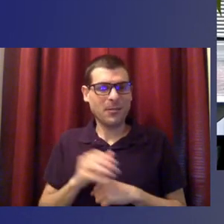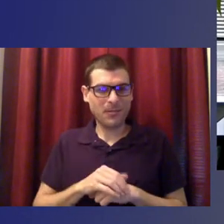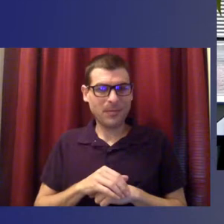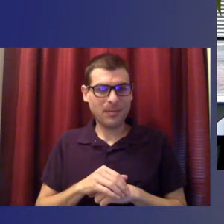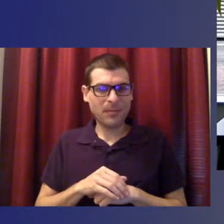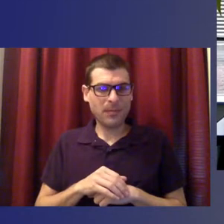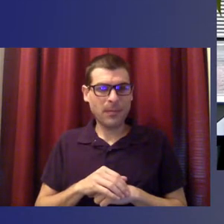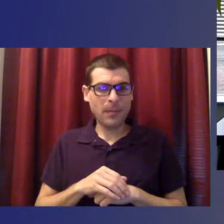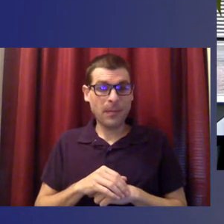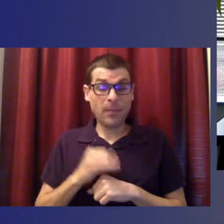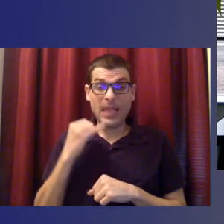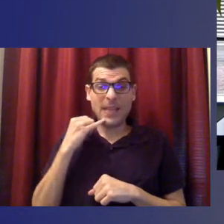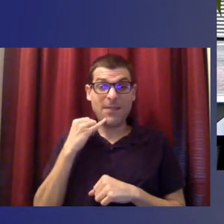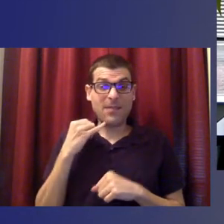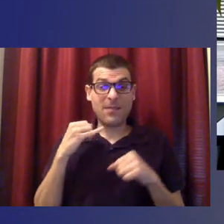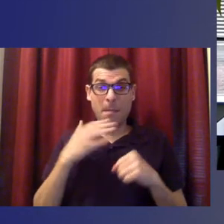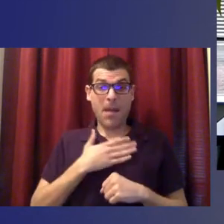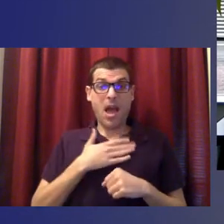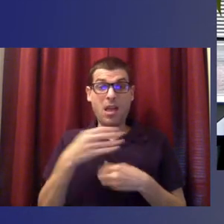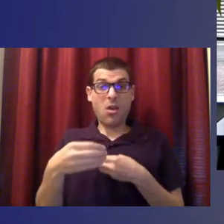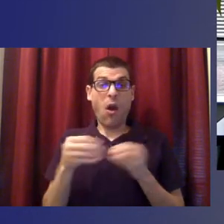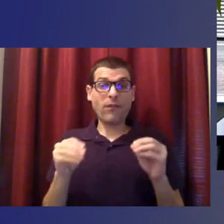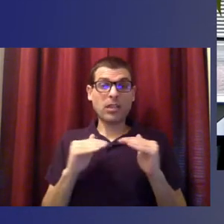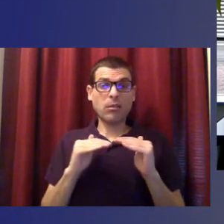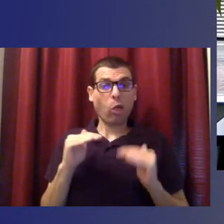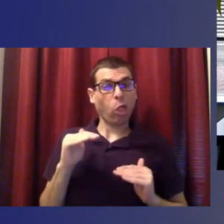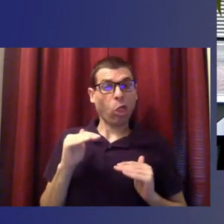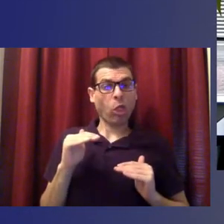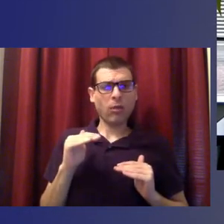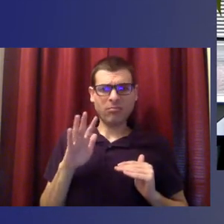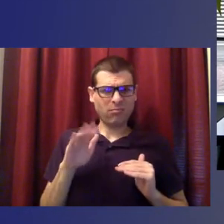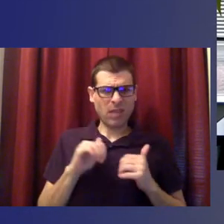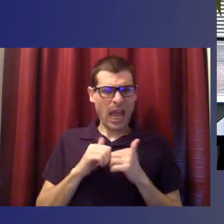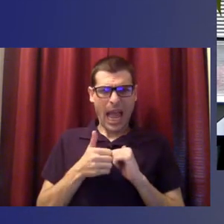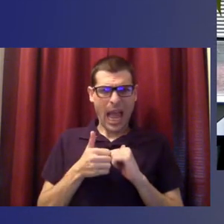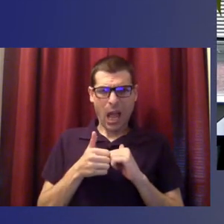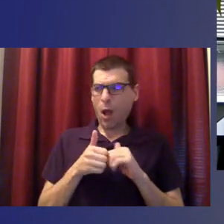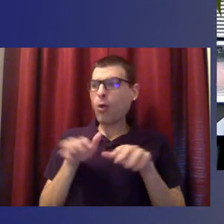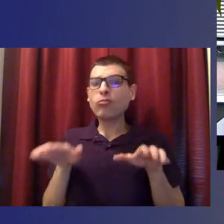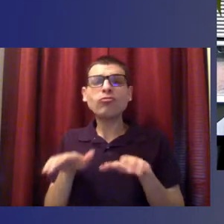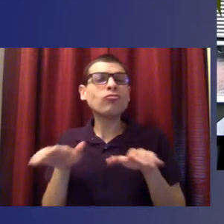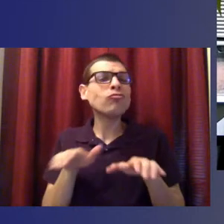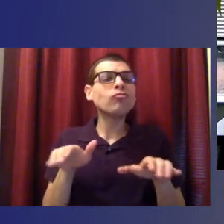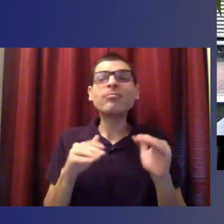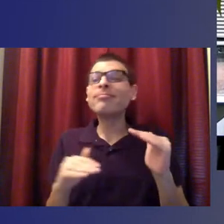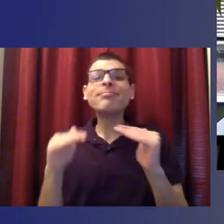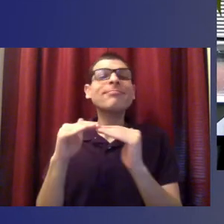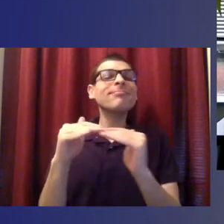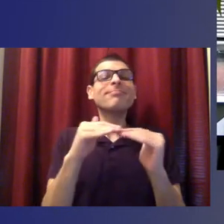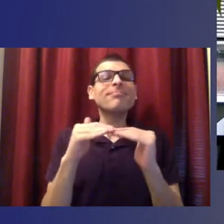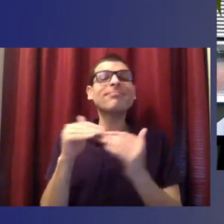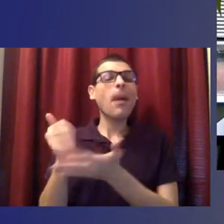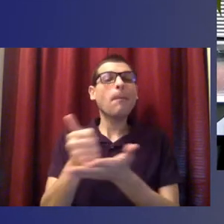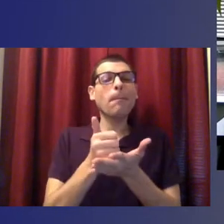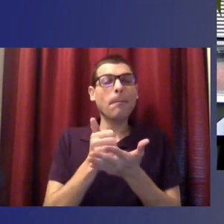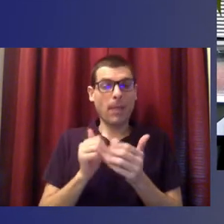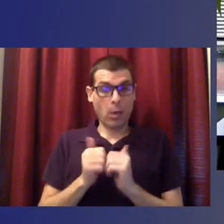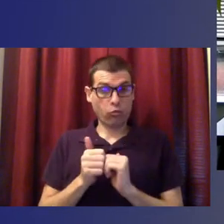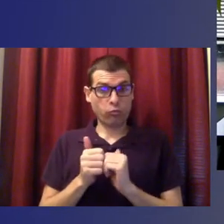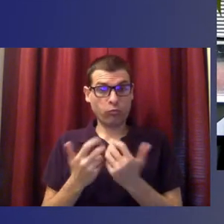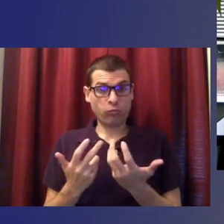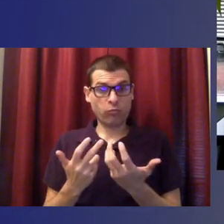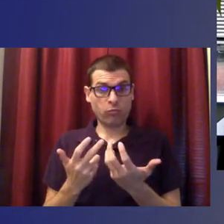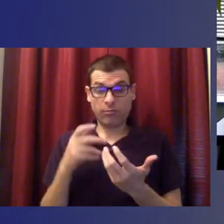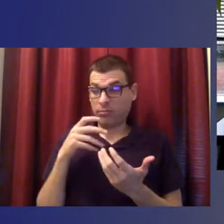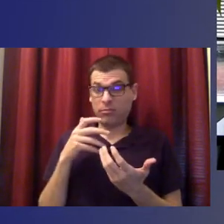show up each day with their best selves and help community at the most difficult times if they themselves are